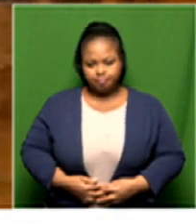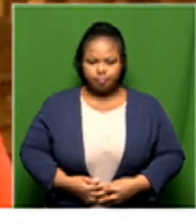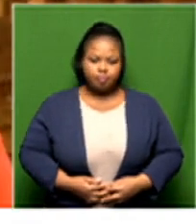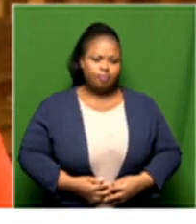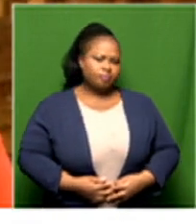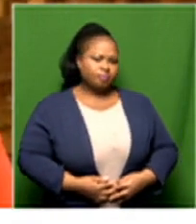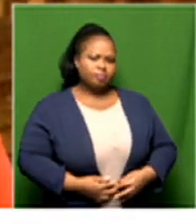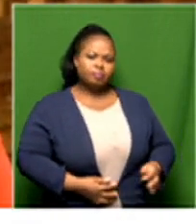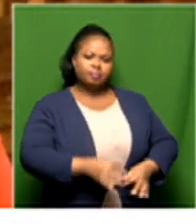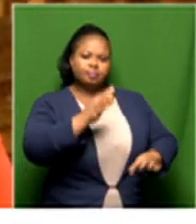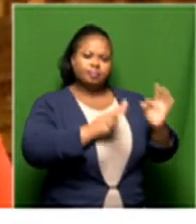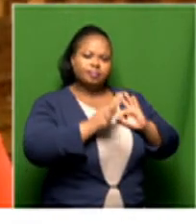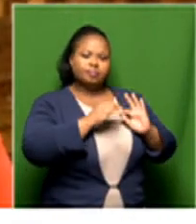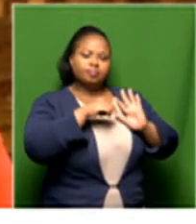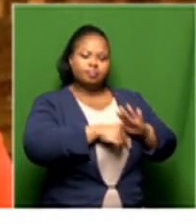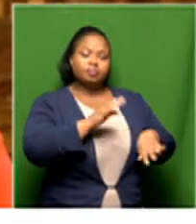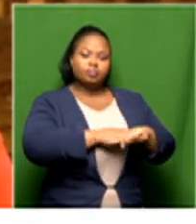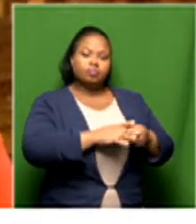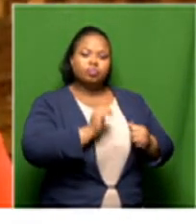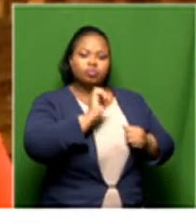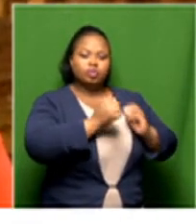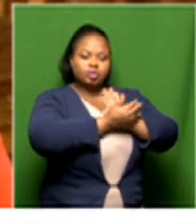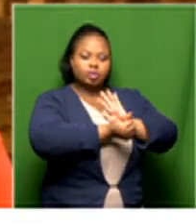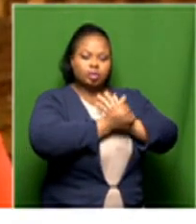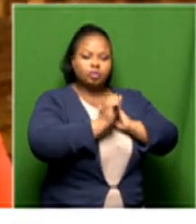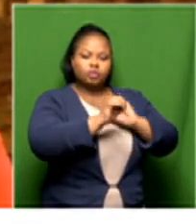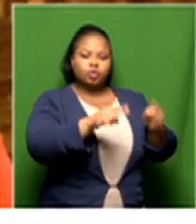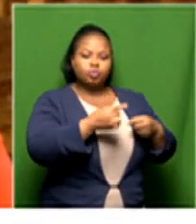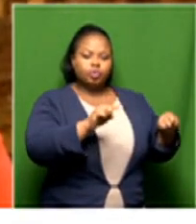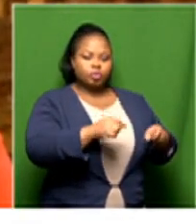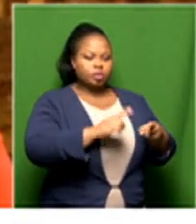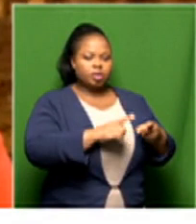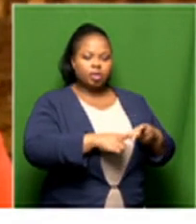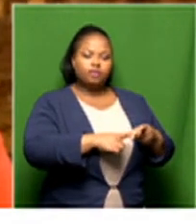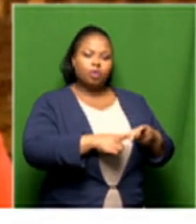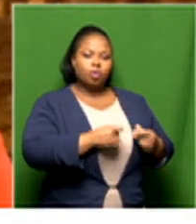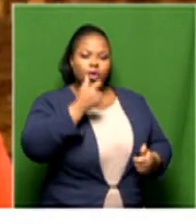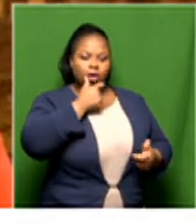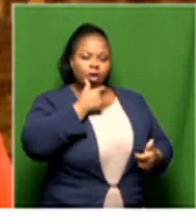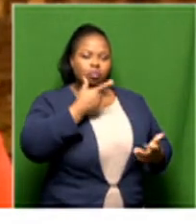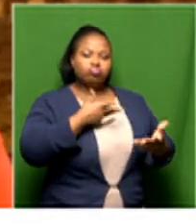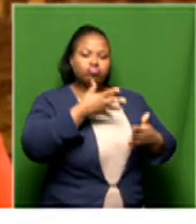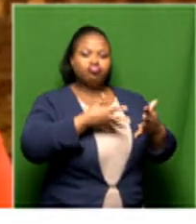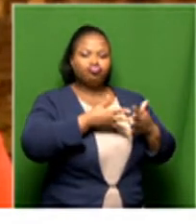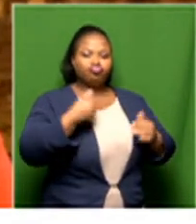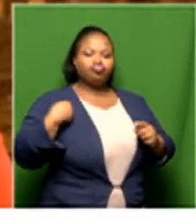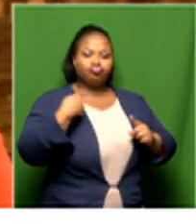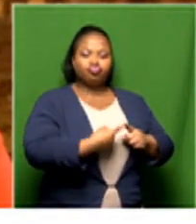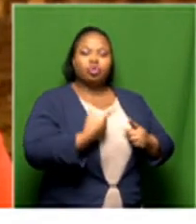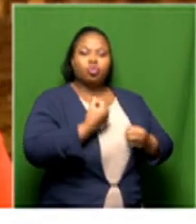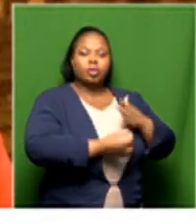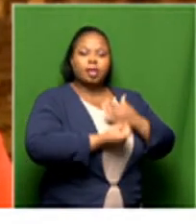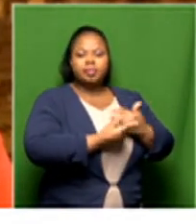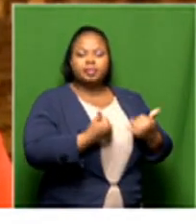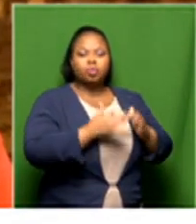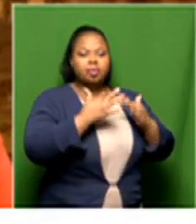Okay, Kevin, talk to us about how your craft of music and comedy have you survived since you cannot perform before a